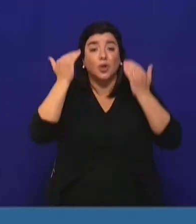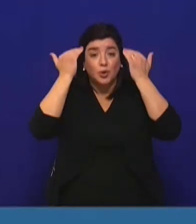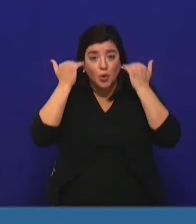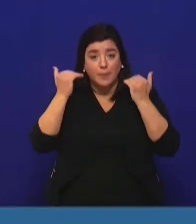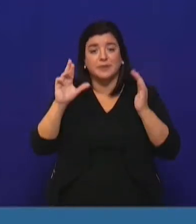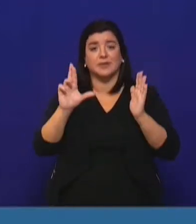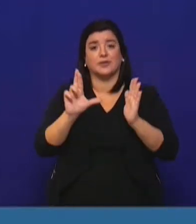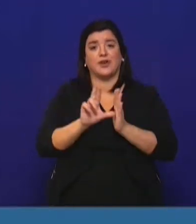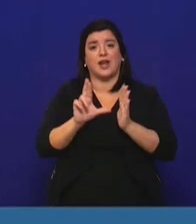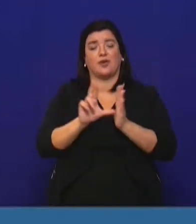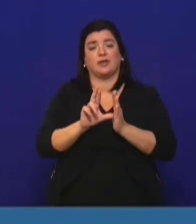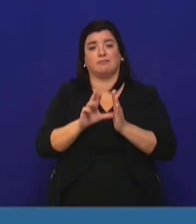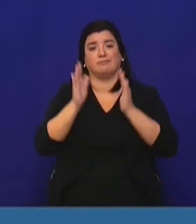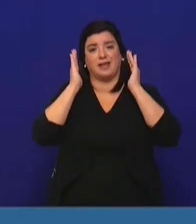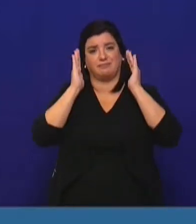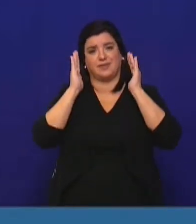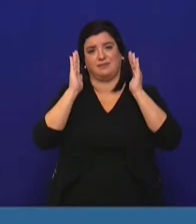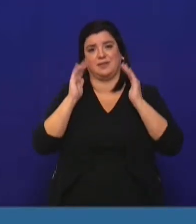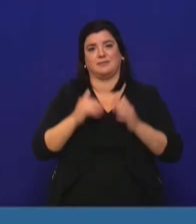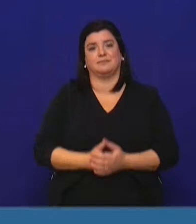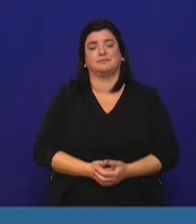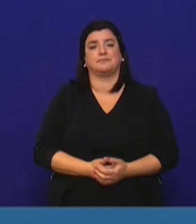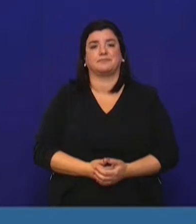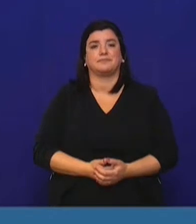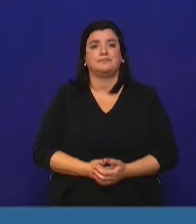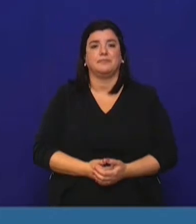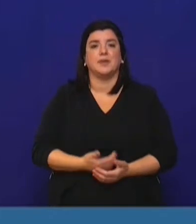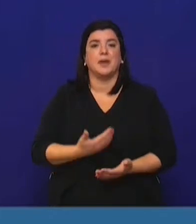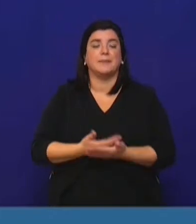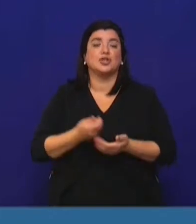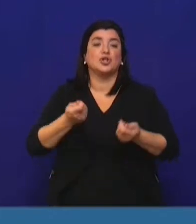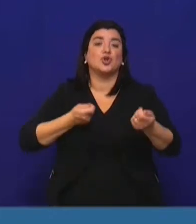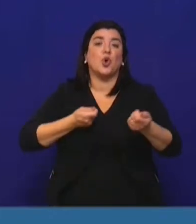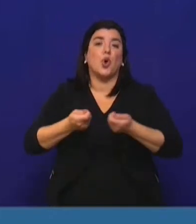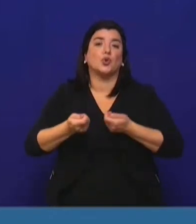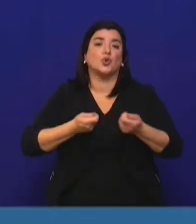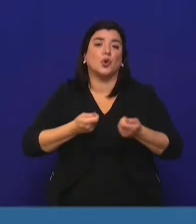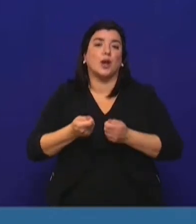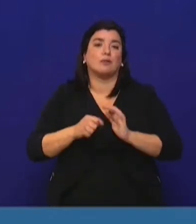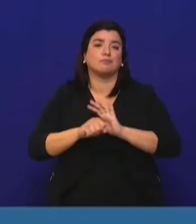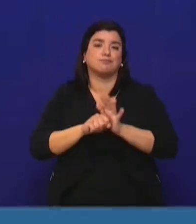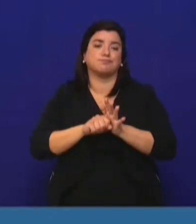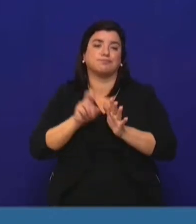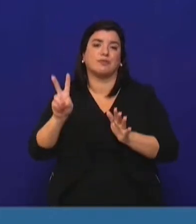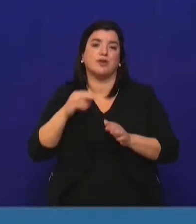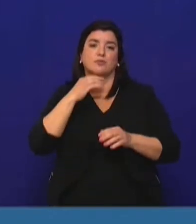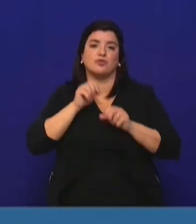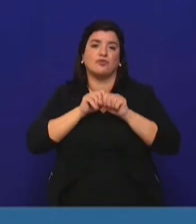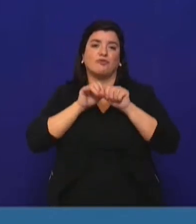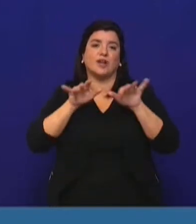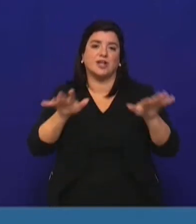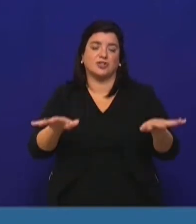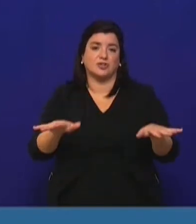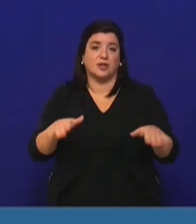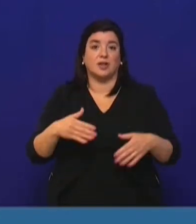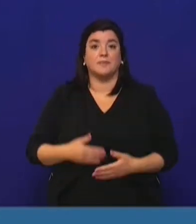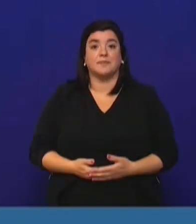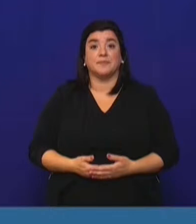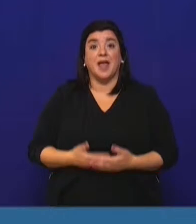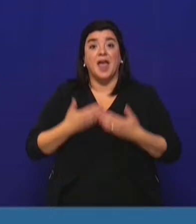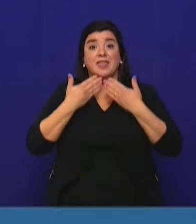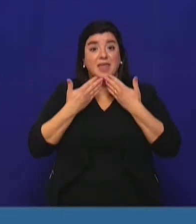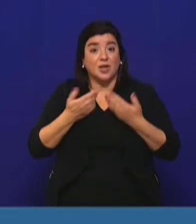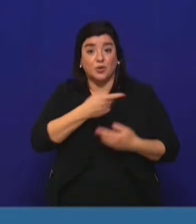ta' mitigazzjoni kemm inkunu qegħdin nosservaw ukoll il-prevention measures li għandna fil-post. Xi nirringrazzjakom